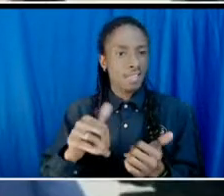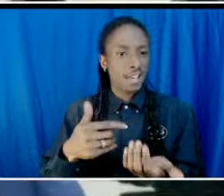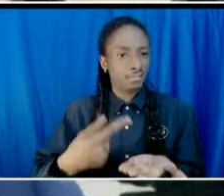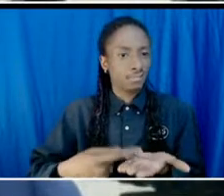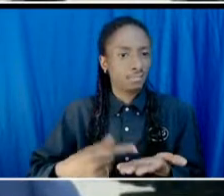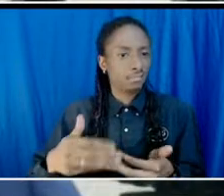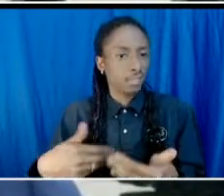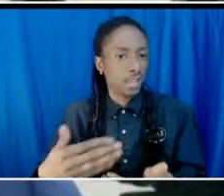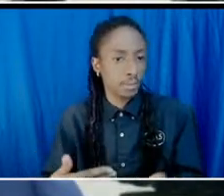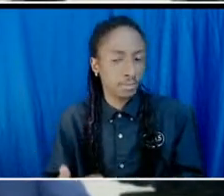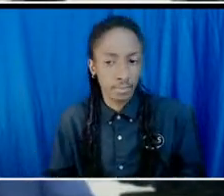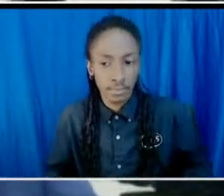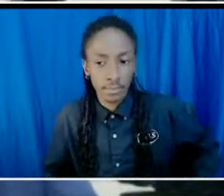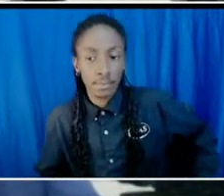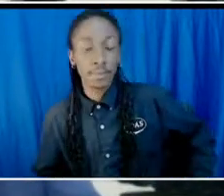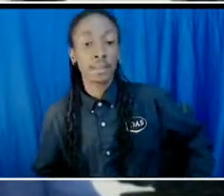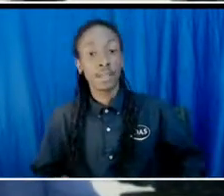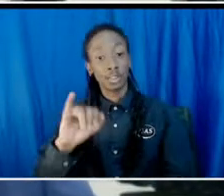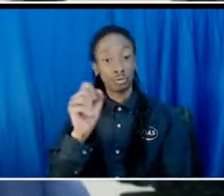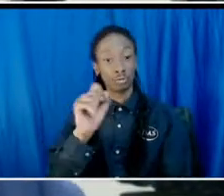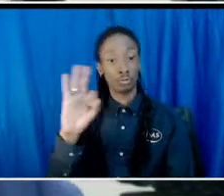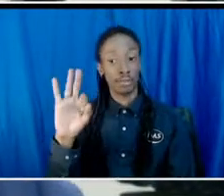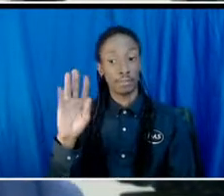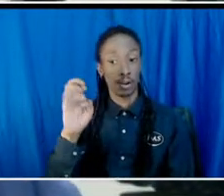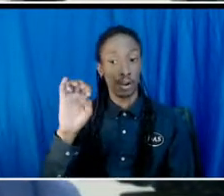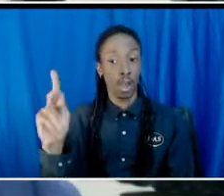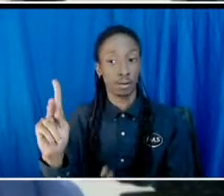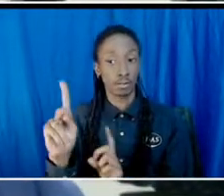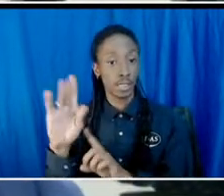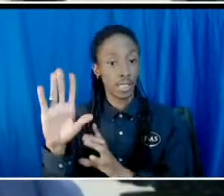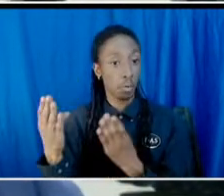proceeded. Jeff Clark was proposing that